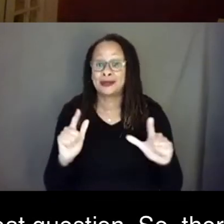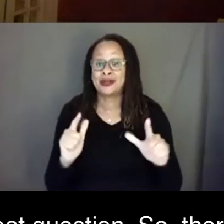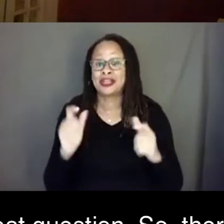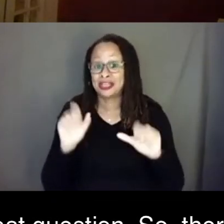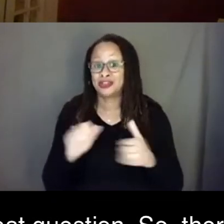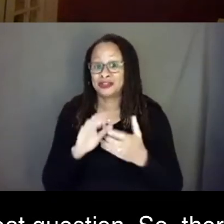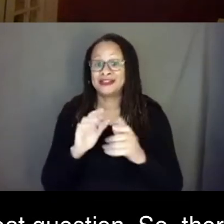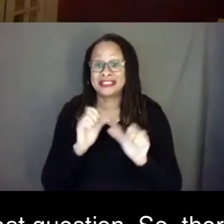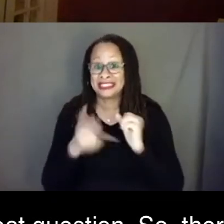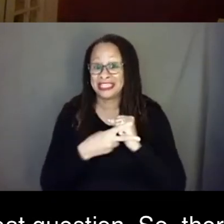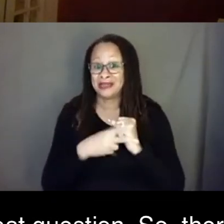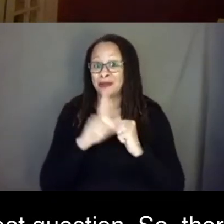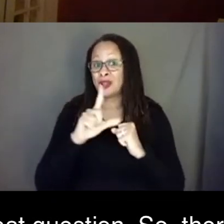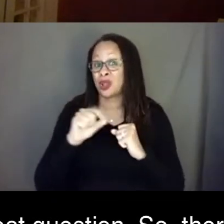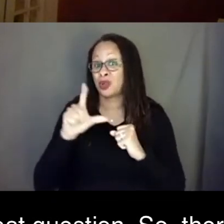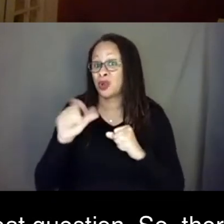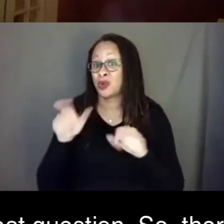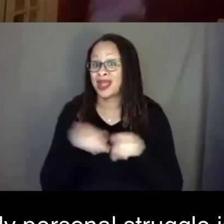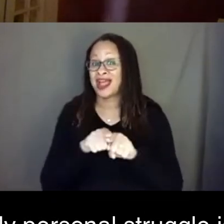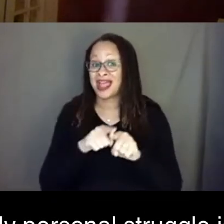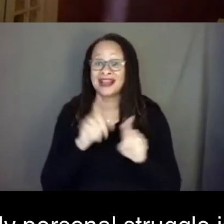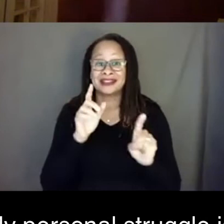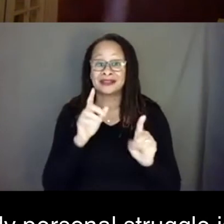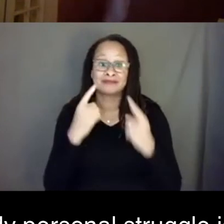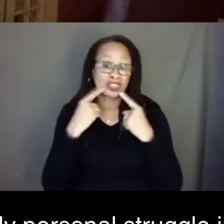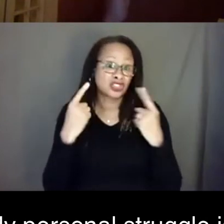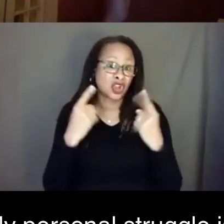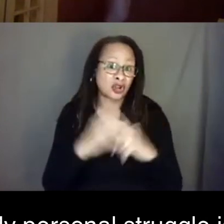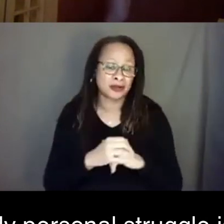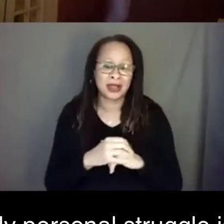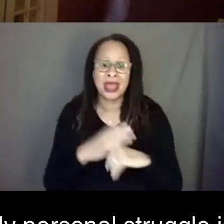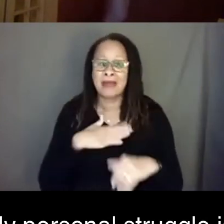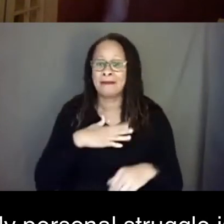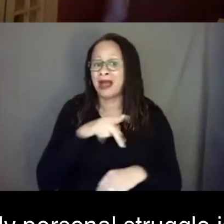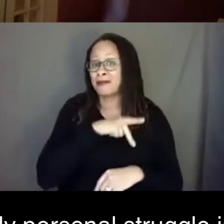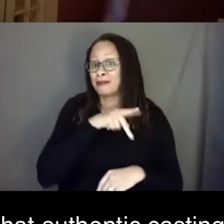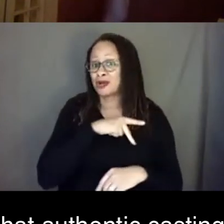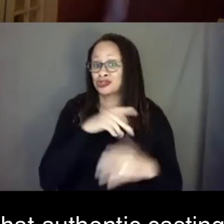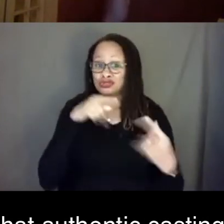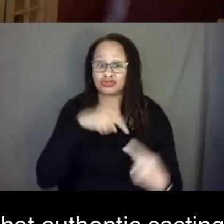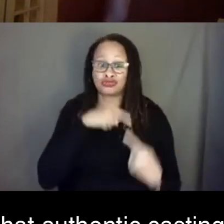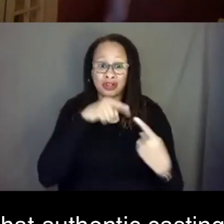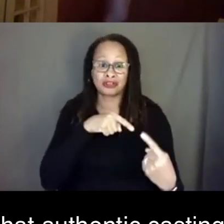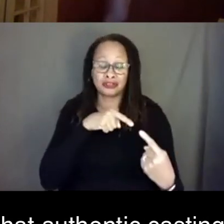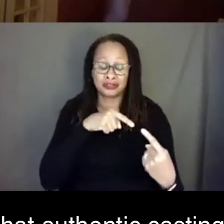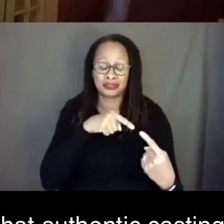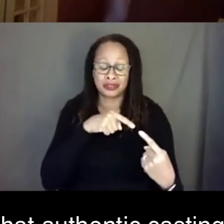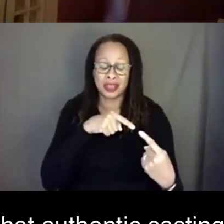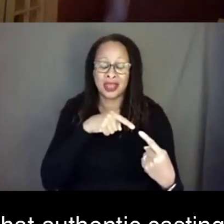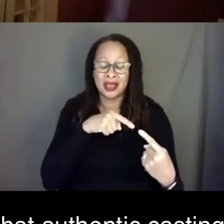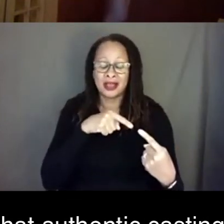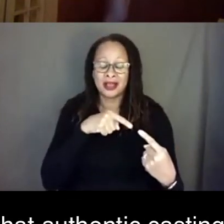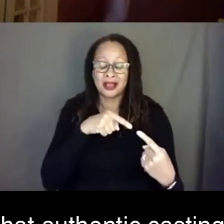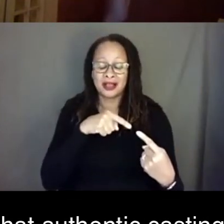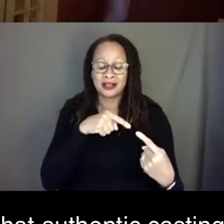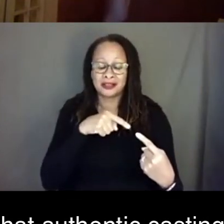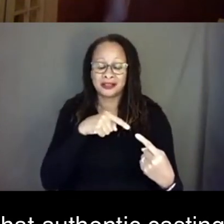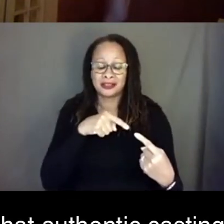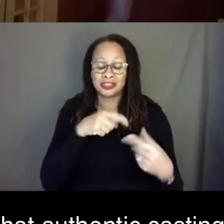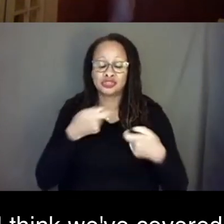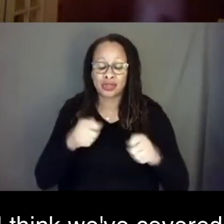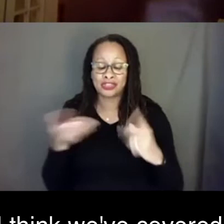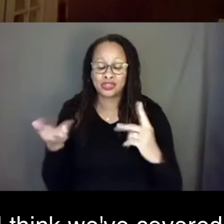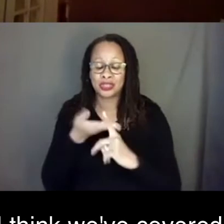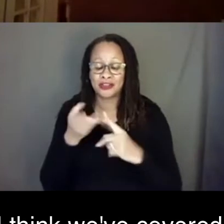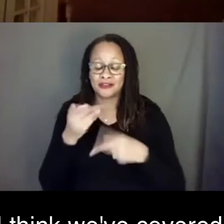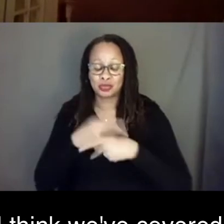So there's a second part of that. My personal struggle is trying to convince producers that authentic casting is worth the